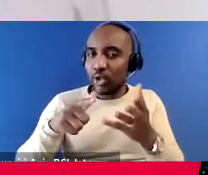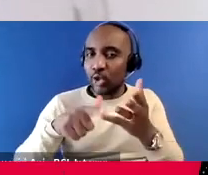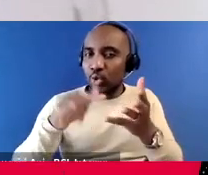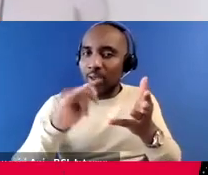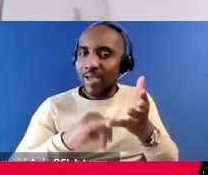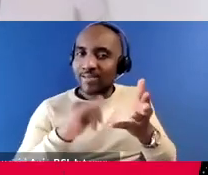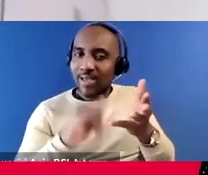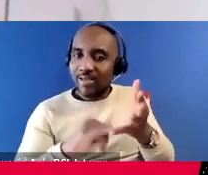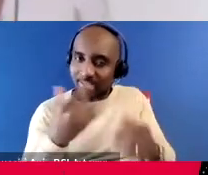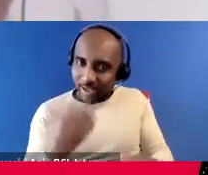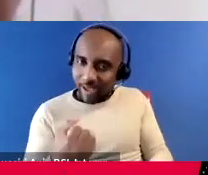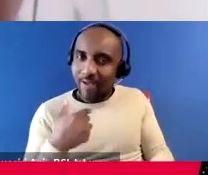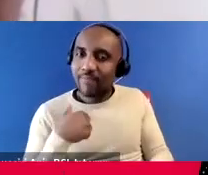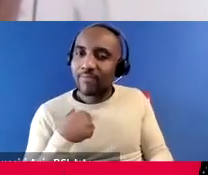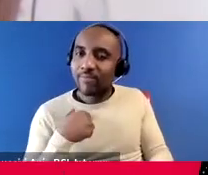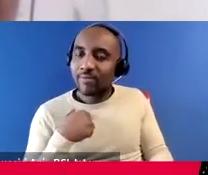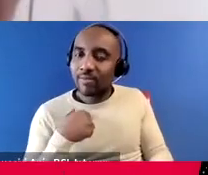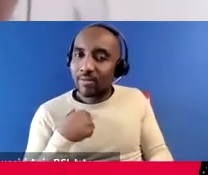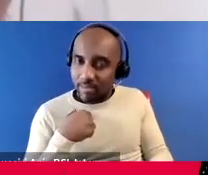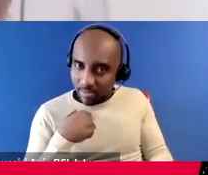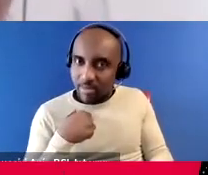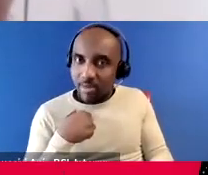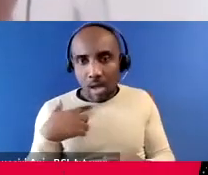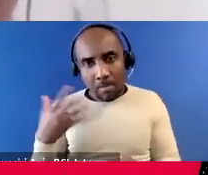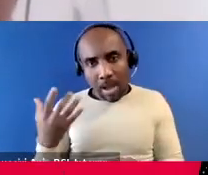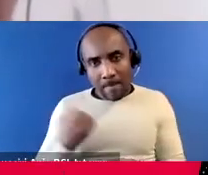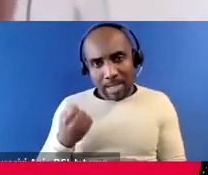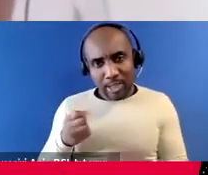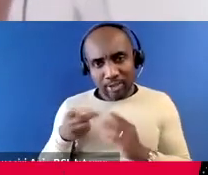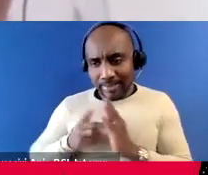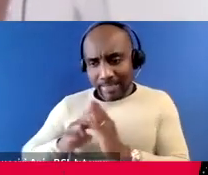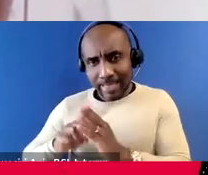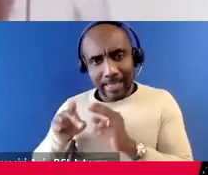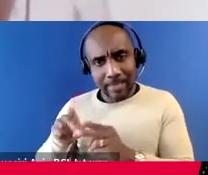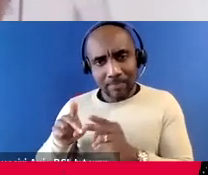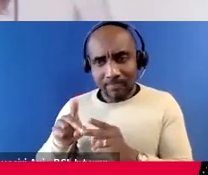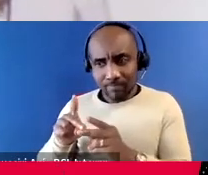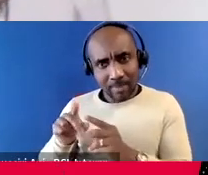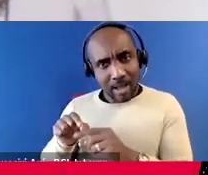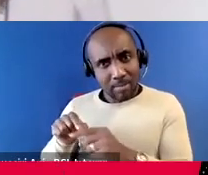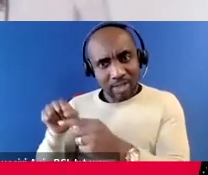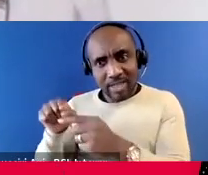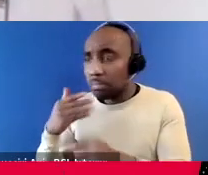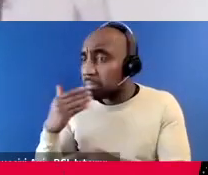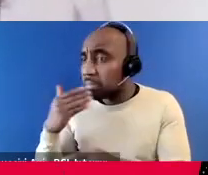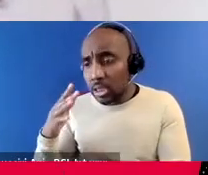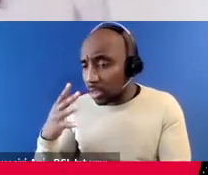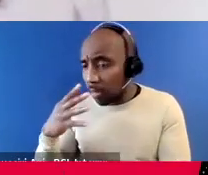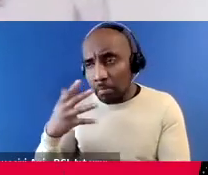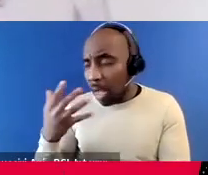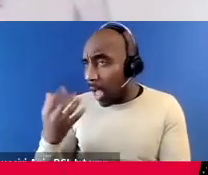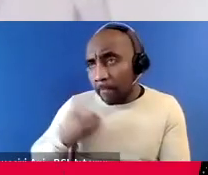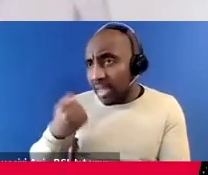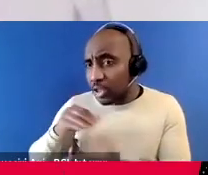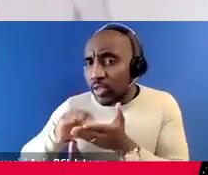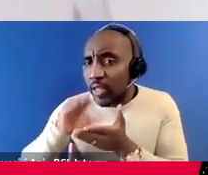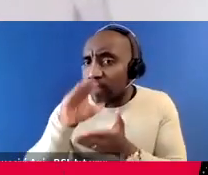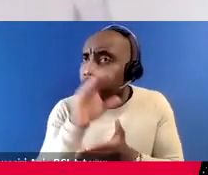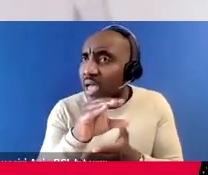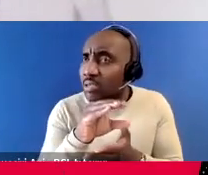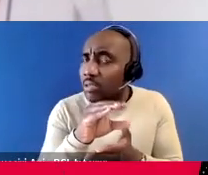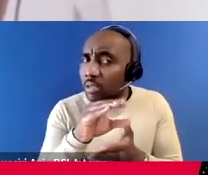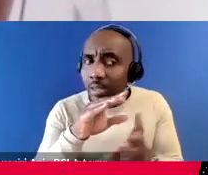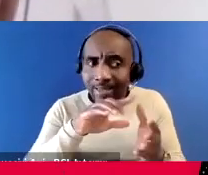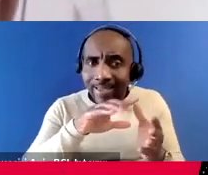Now, you know, I mean, the USS pension is itself subject to all sorts of issues at the moment,